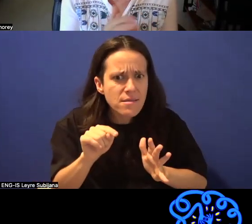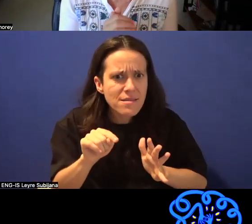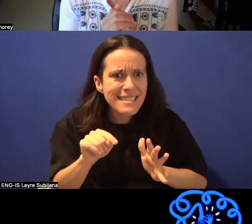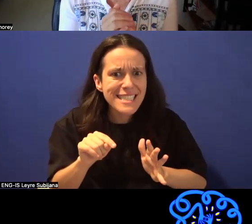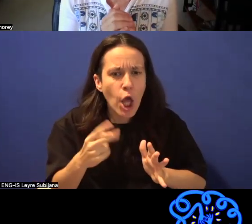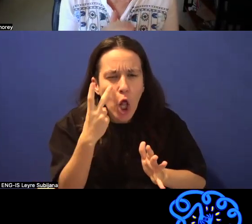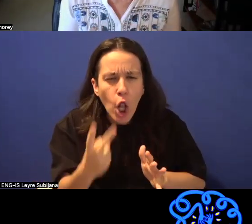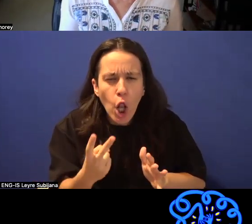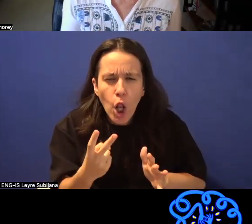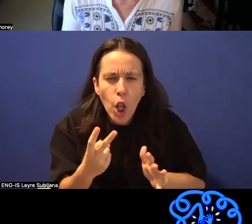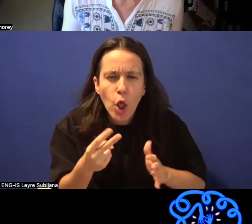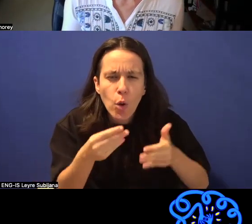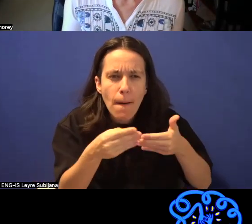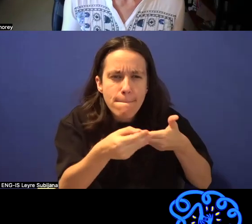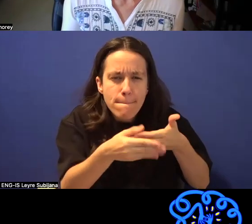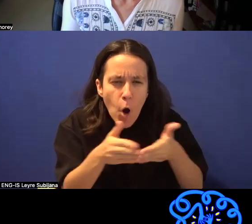pockets of systematicity?